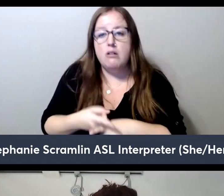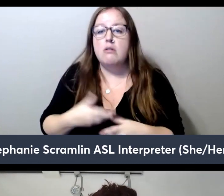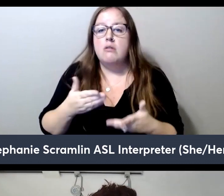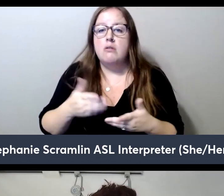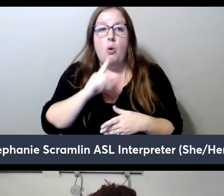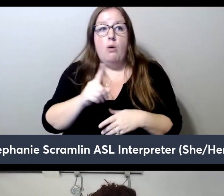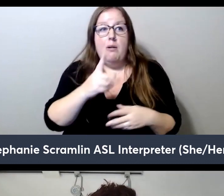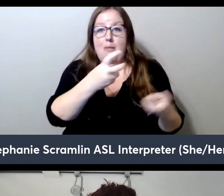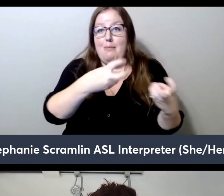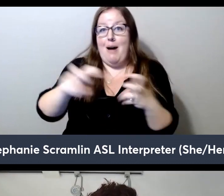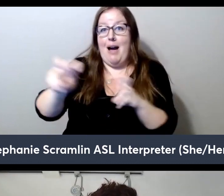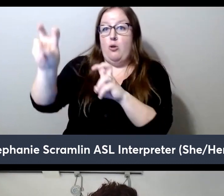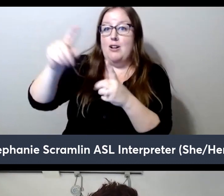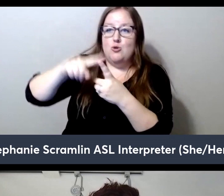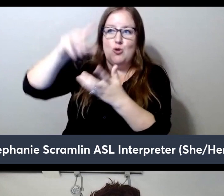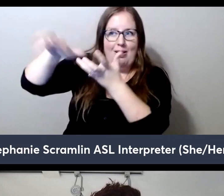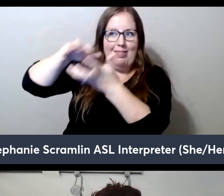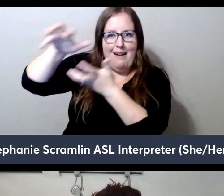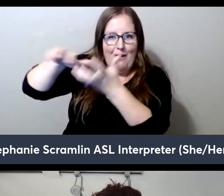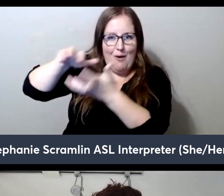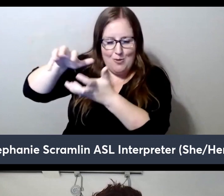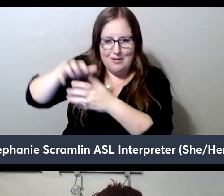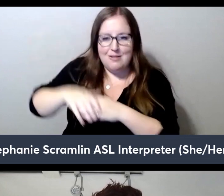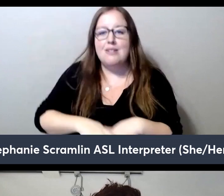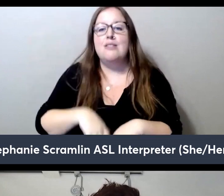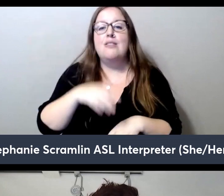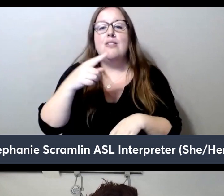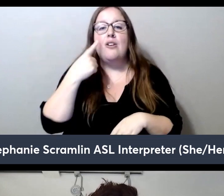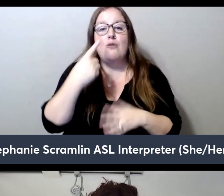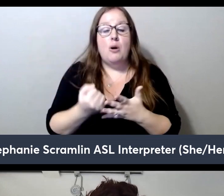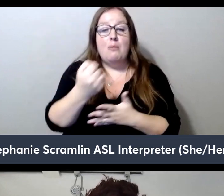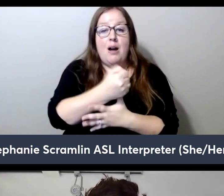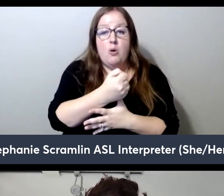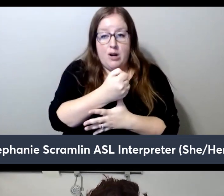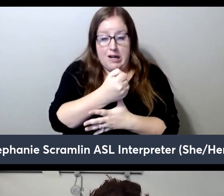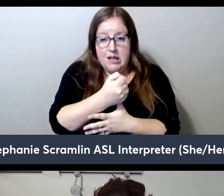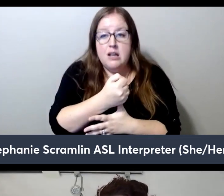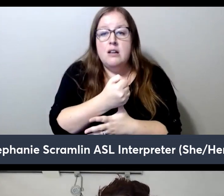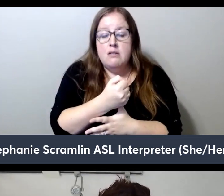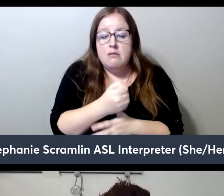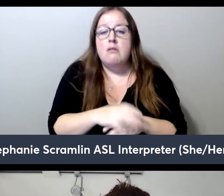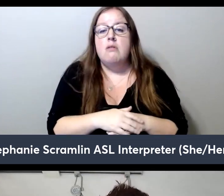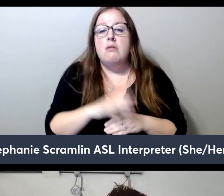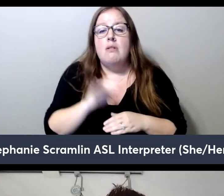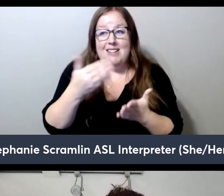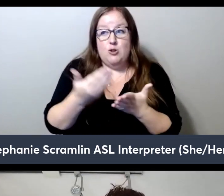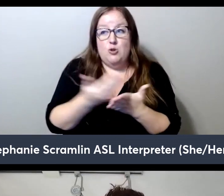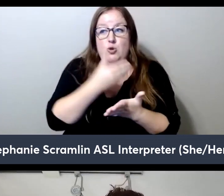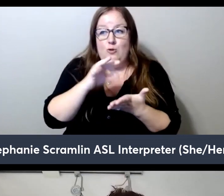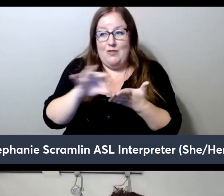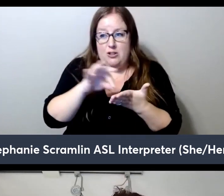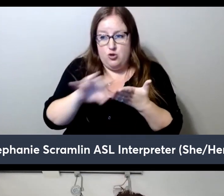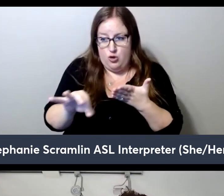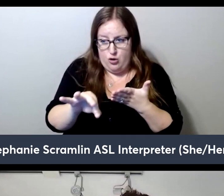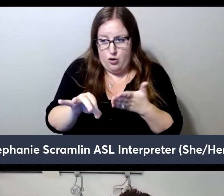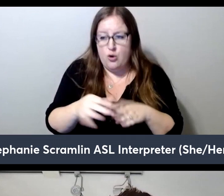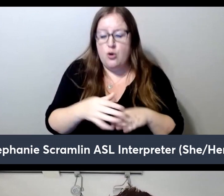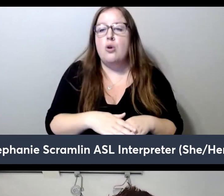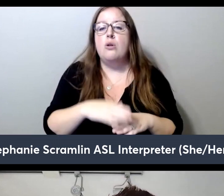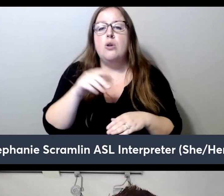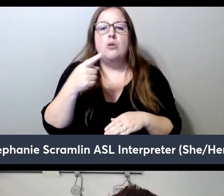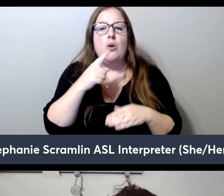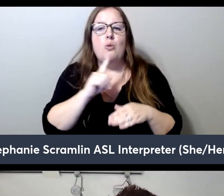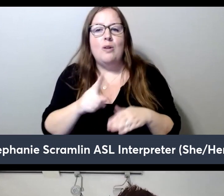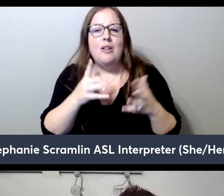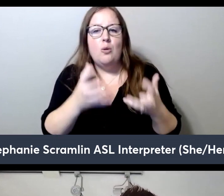migrating a workload to a cloud. Now, TA Priority is a new feature that is going to